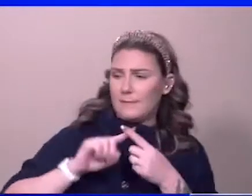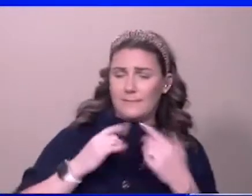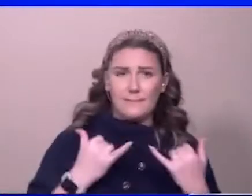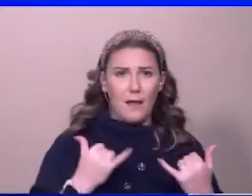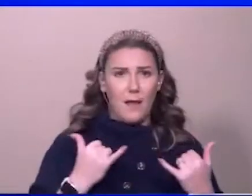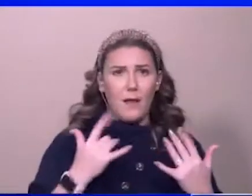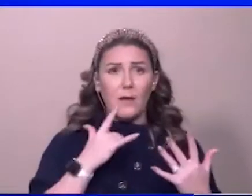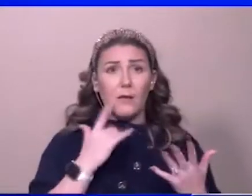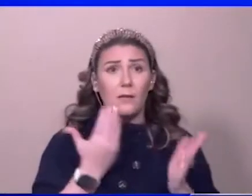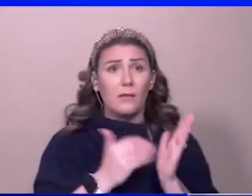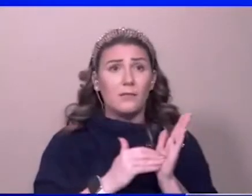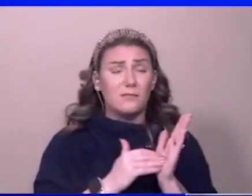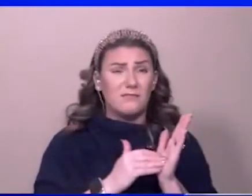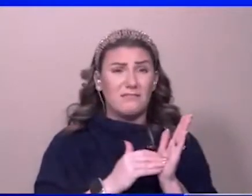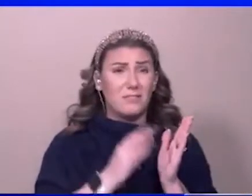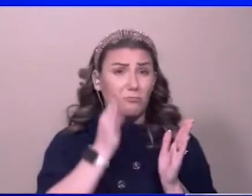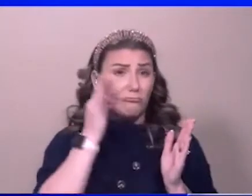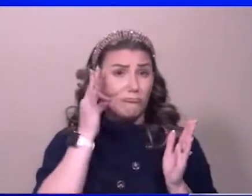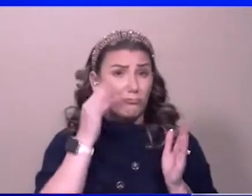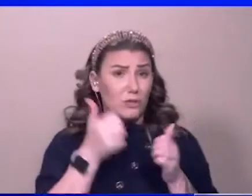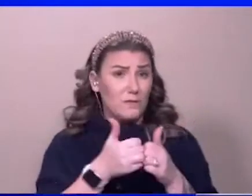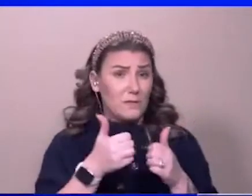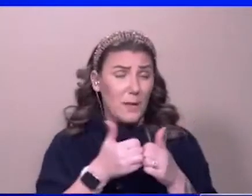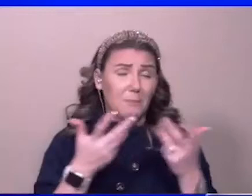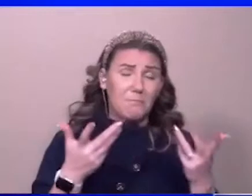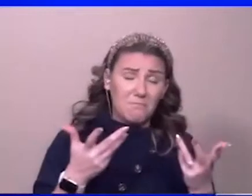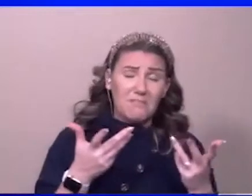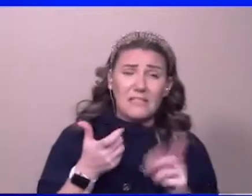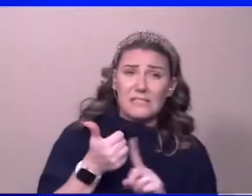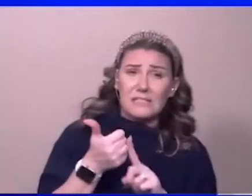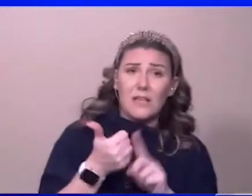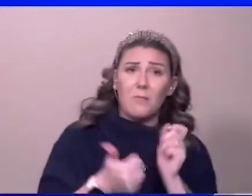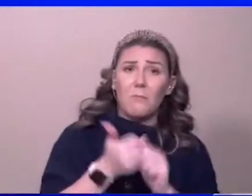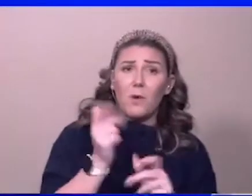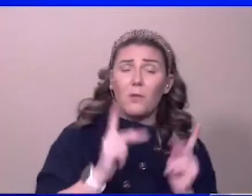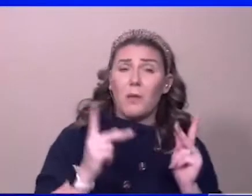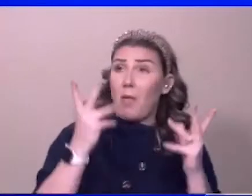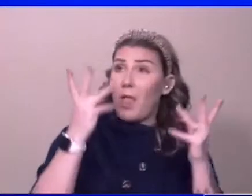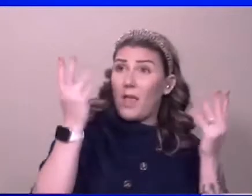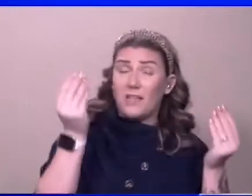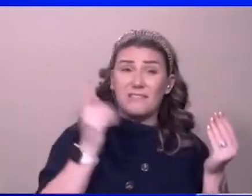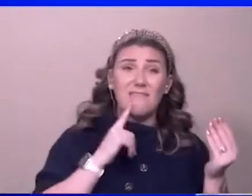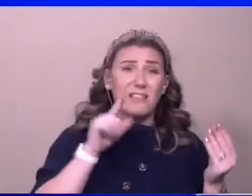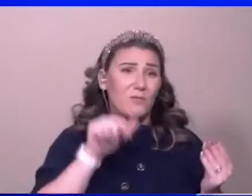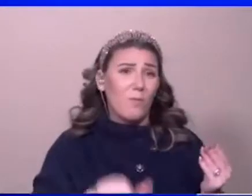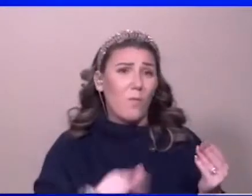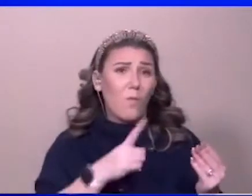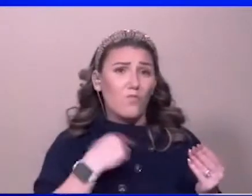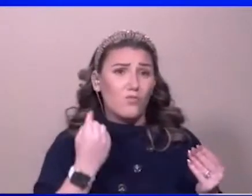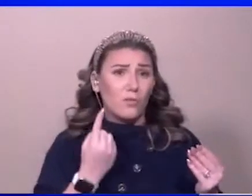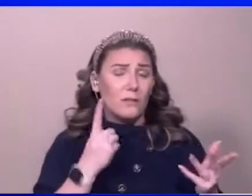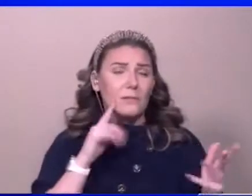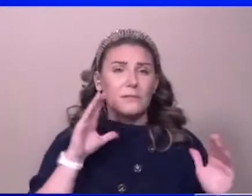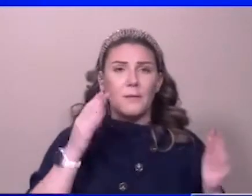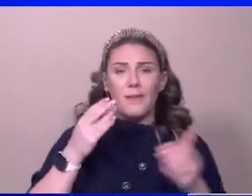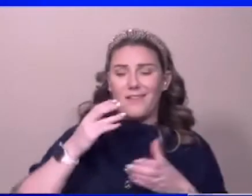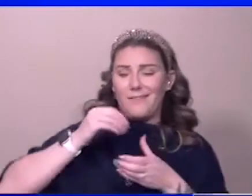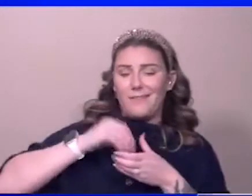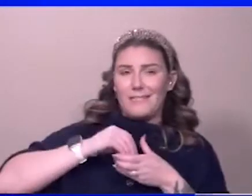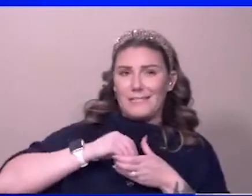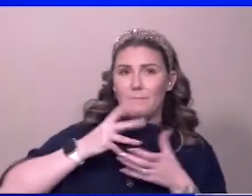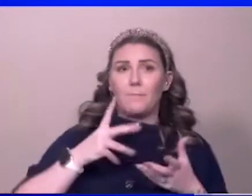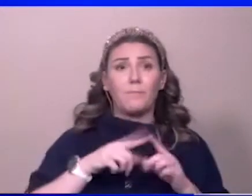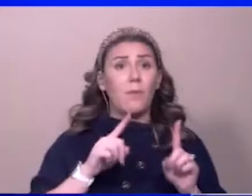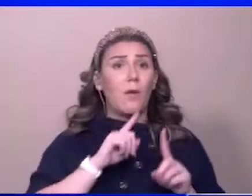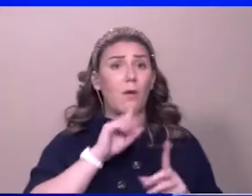again, the Chiefs game itself, most people are outside. We have continued to say that is quite low risk compared to some indoor gatherings. But I think